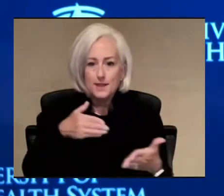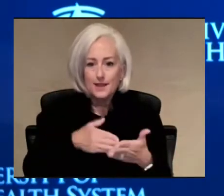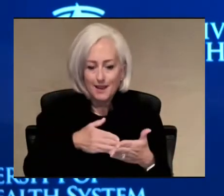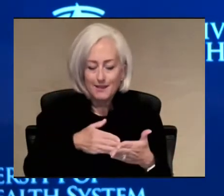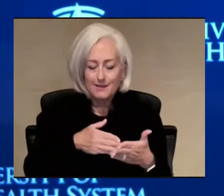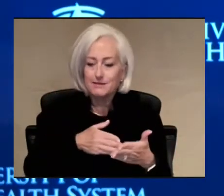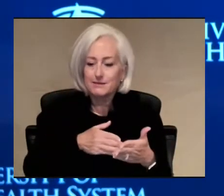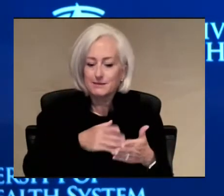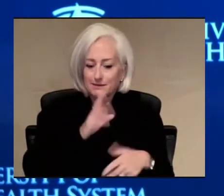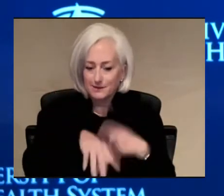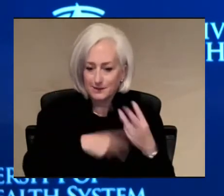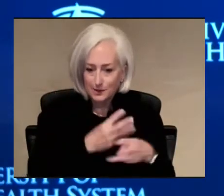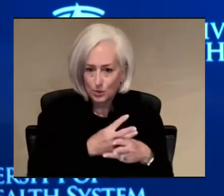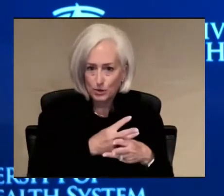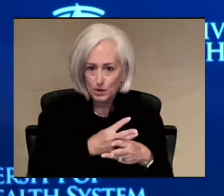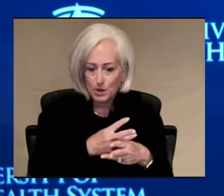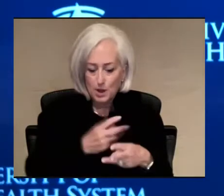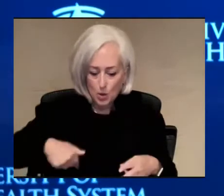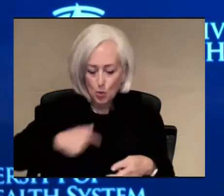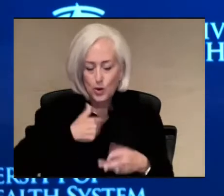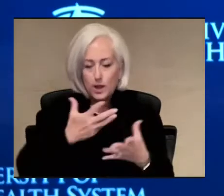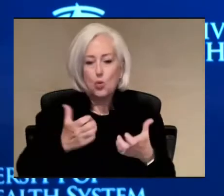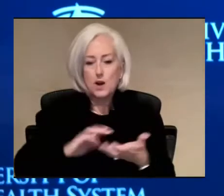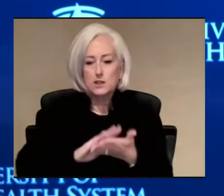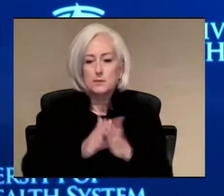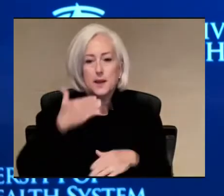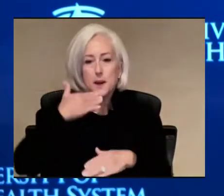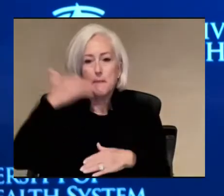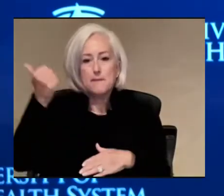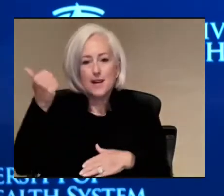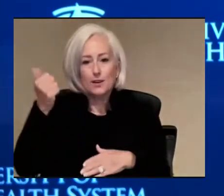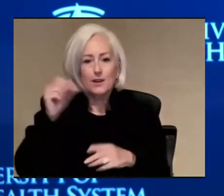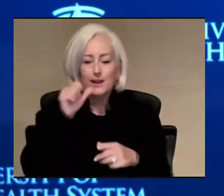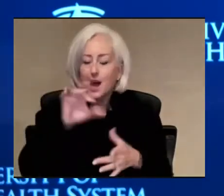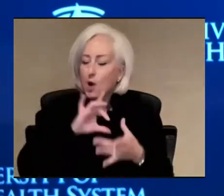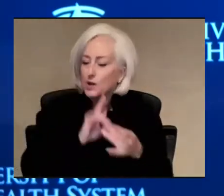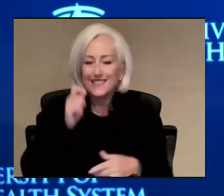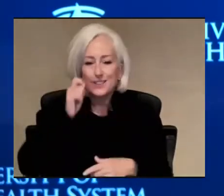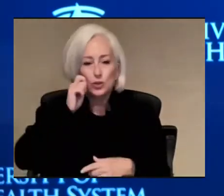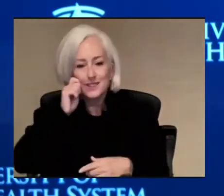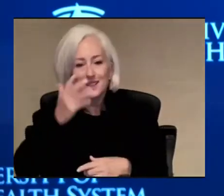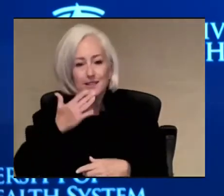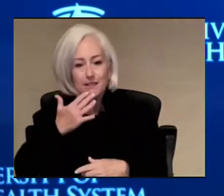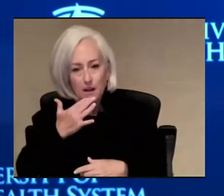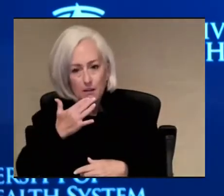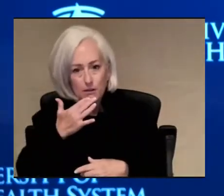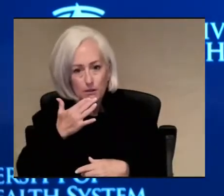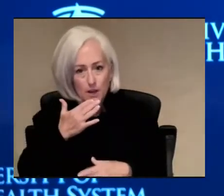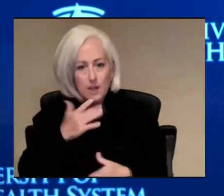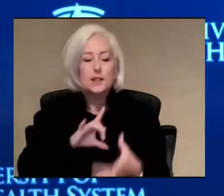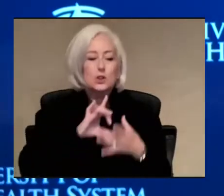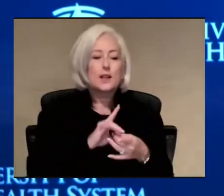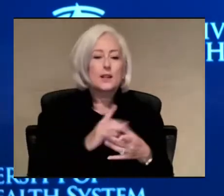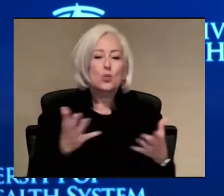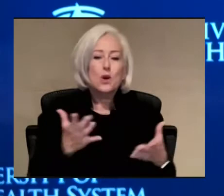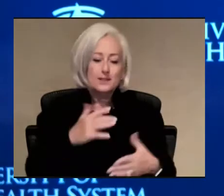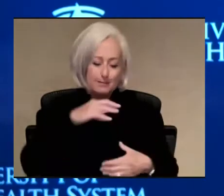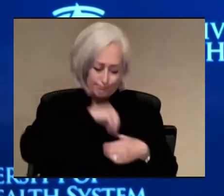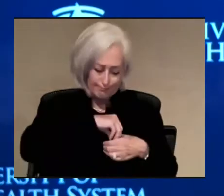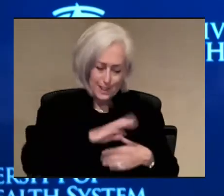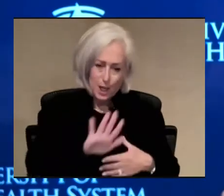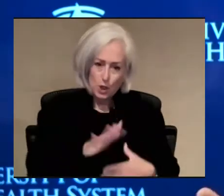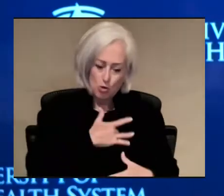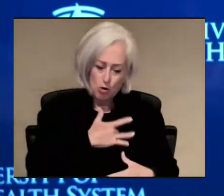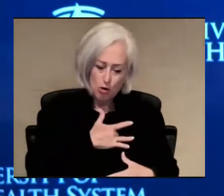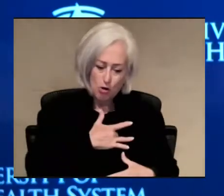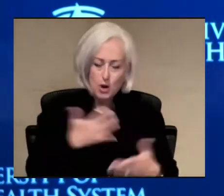better isn't by color of skin. Better is by what's in your heart and what motivates you and what helps you do good in this world. So